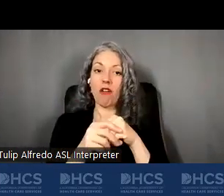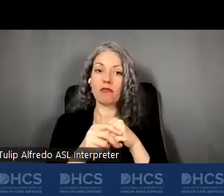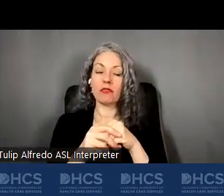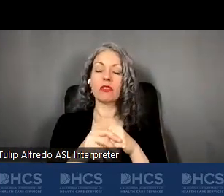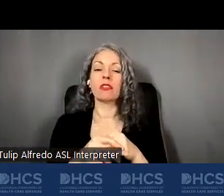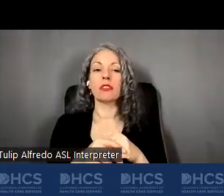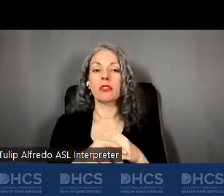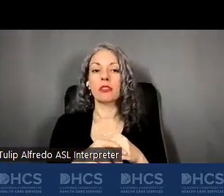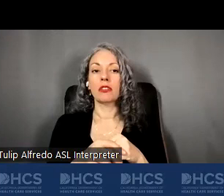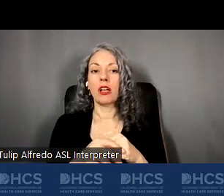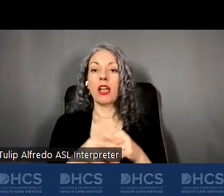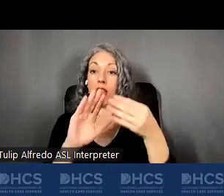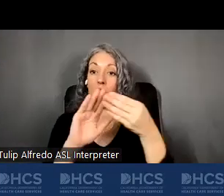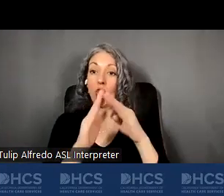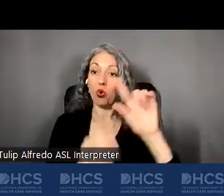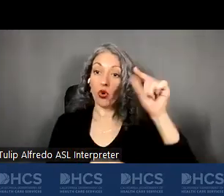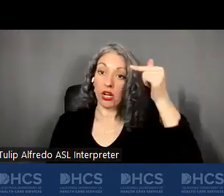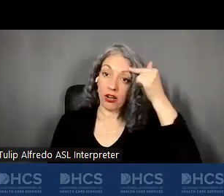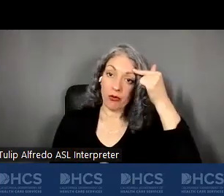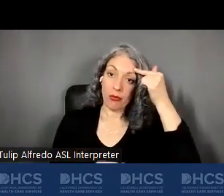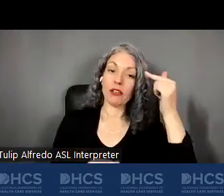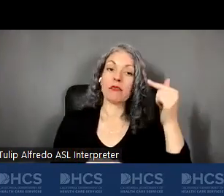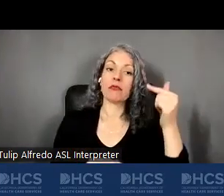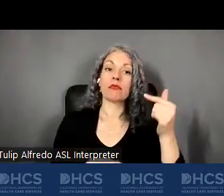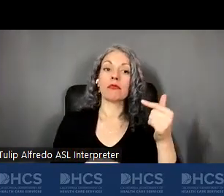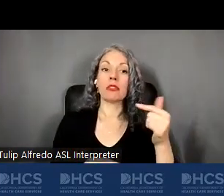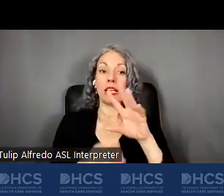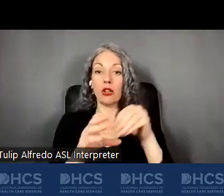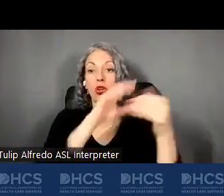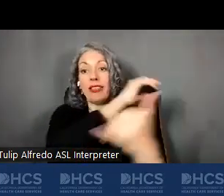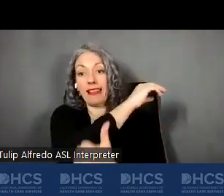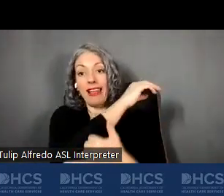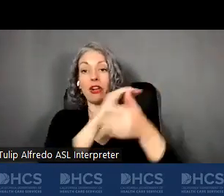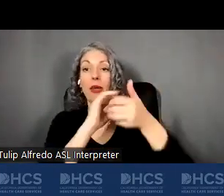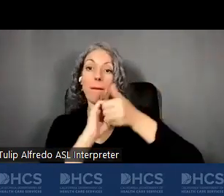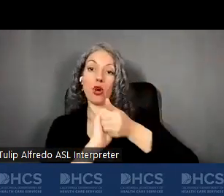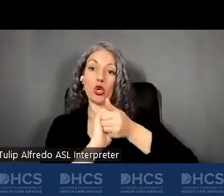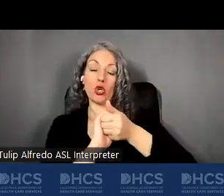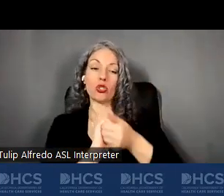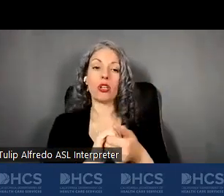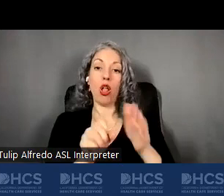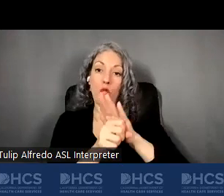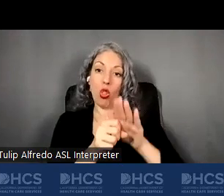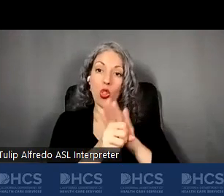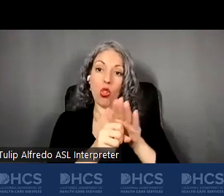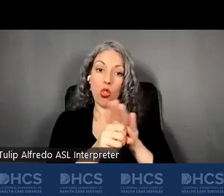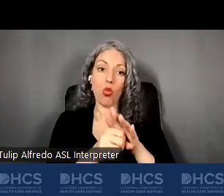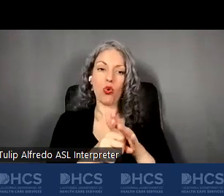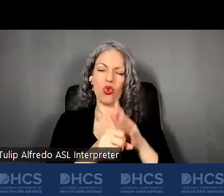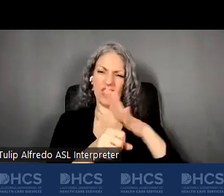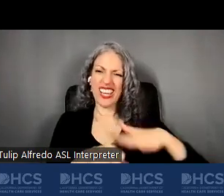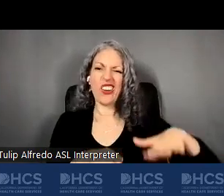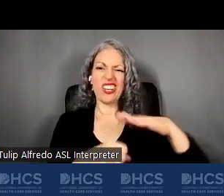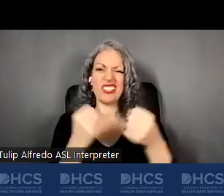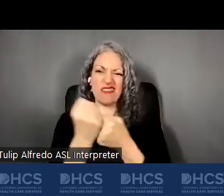then local governmental entities, including our county partners, local public health jurisdictions, and social